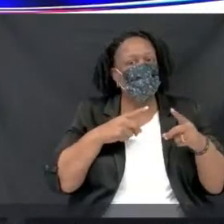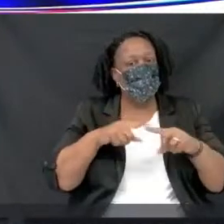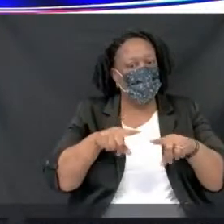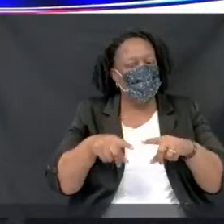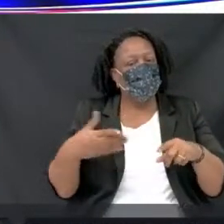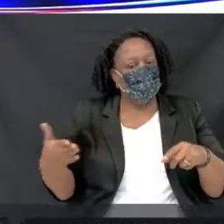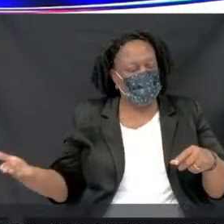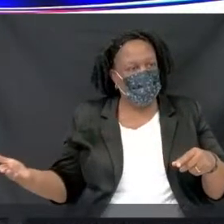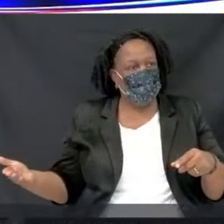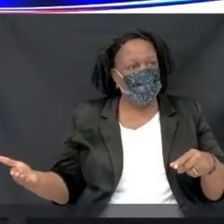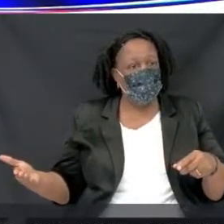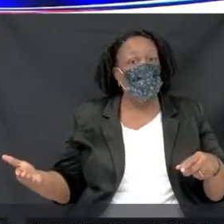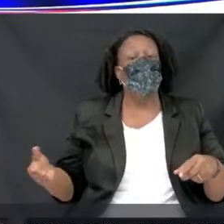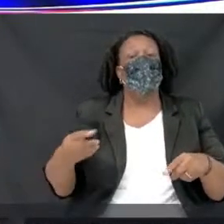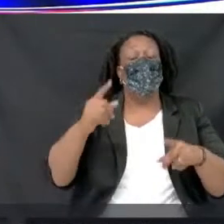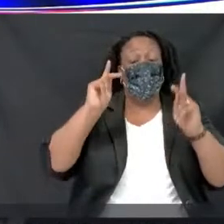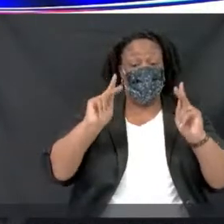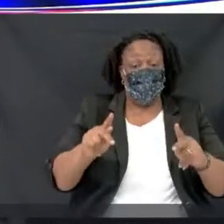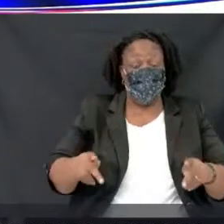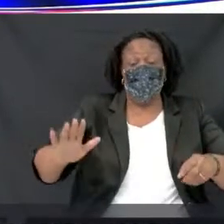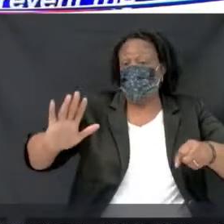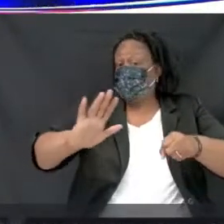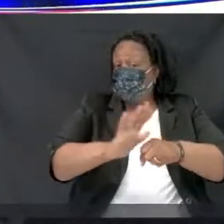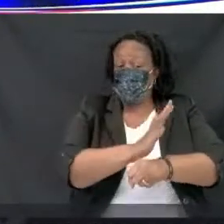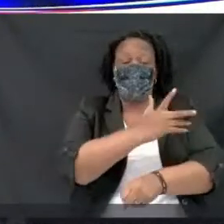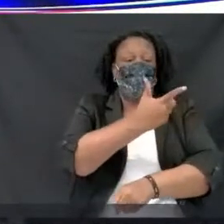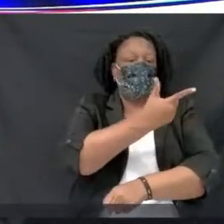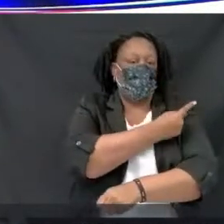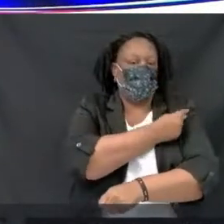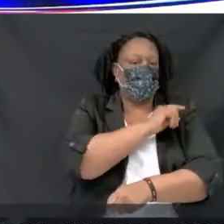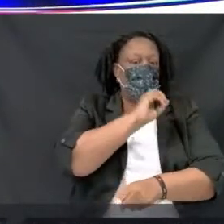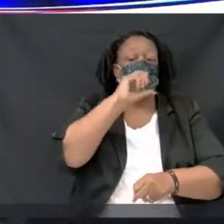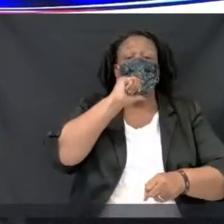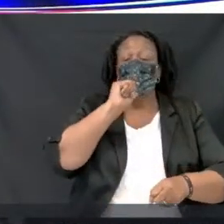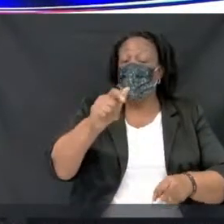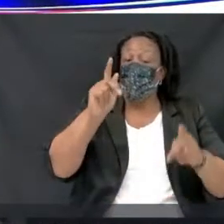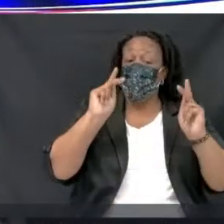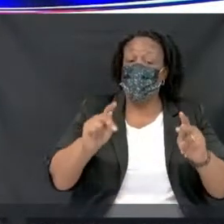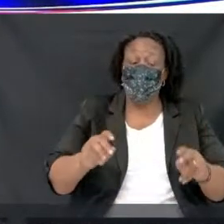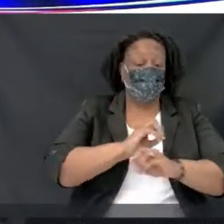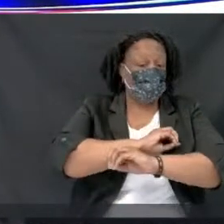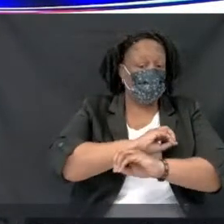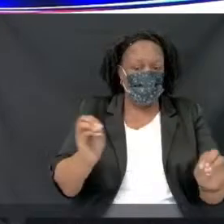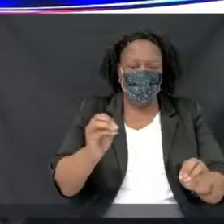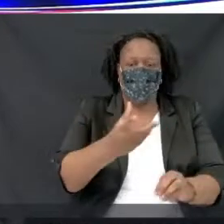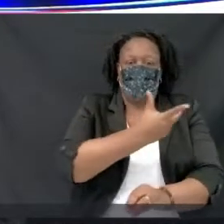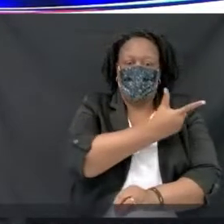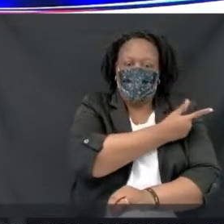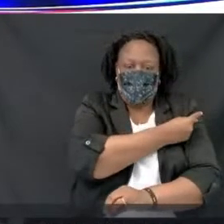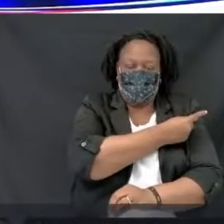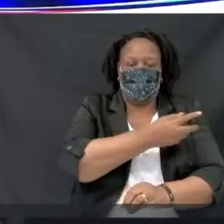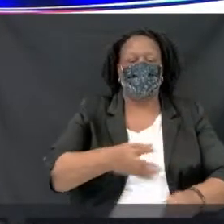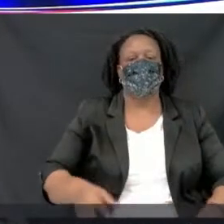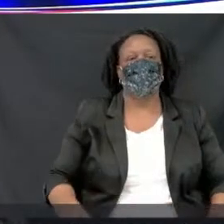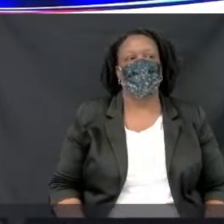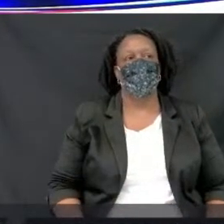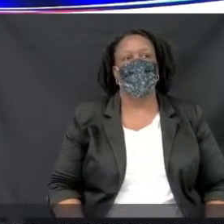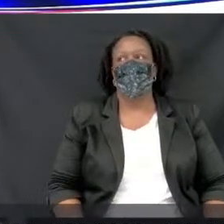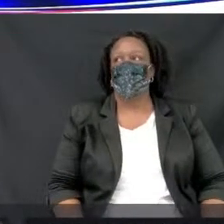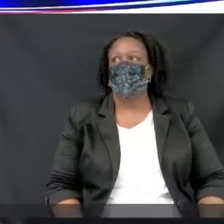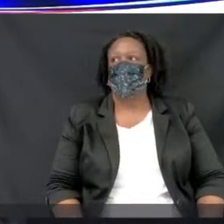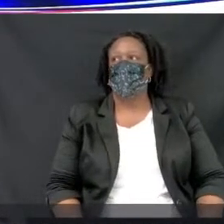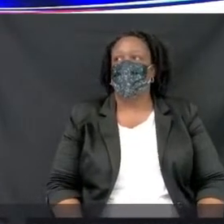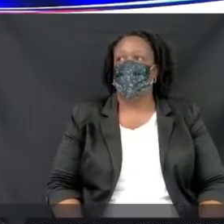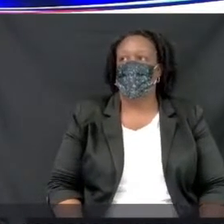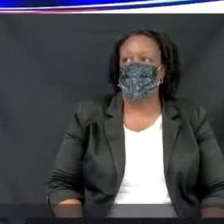are all fully vaccinated. These events will be permitted with up to 75% of the venue's normal